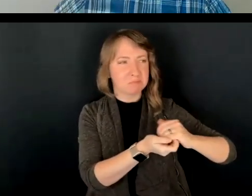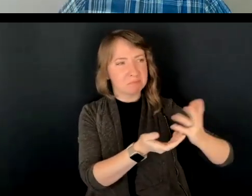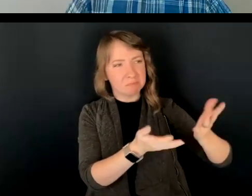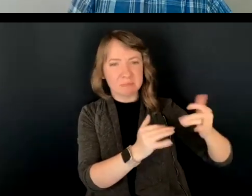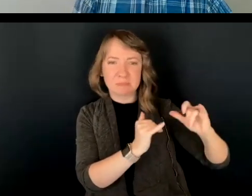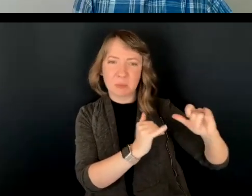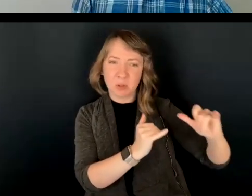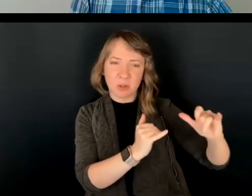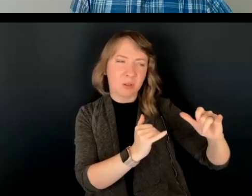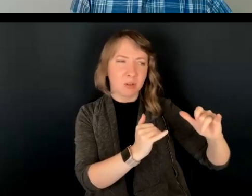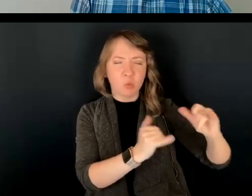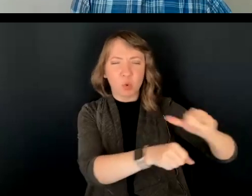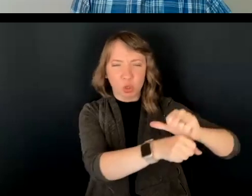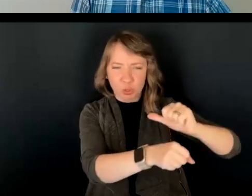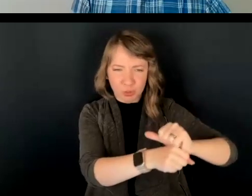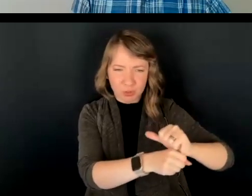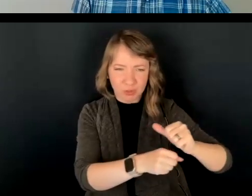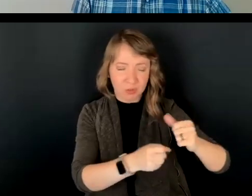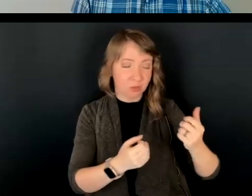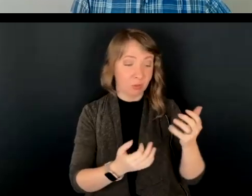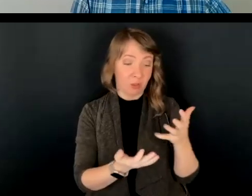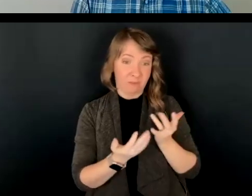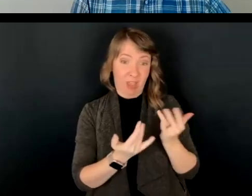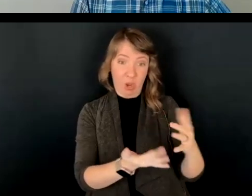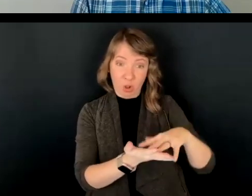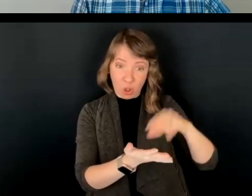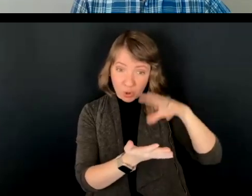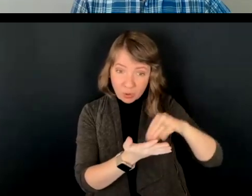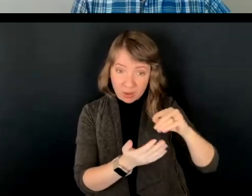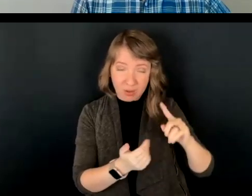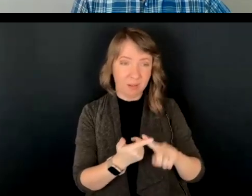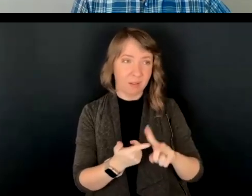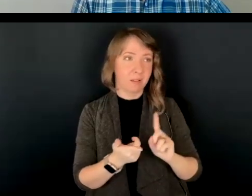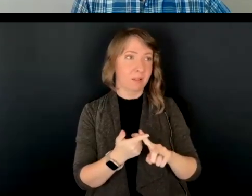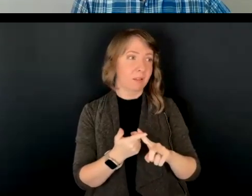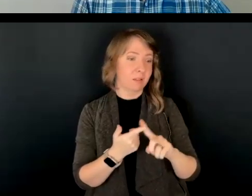get the work done. So fire learning networks, prescribed fire